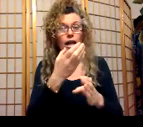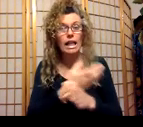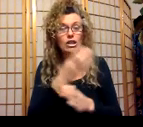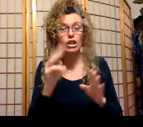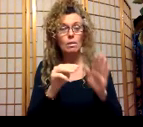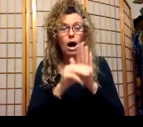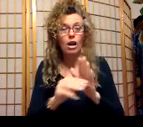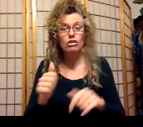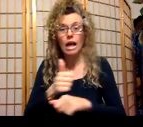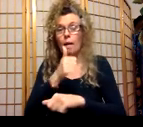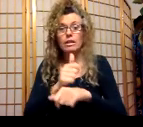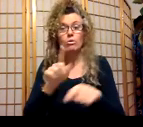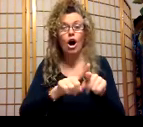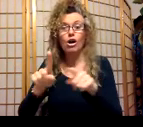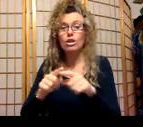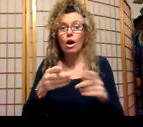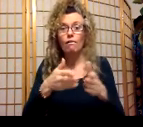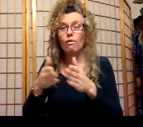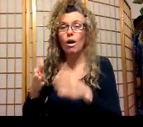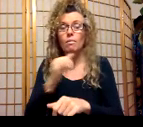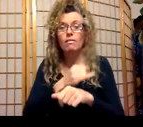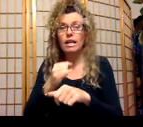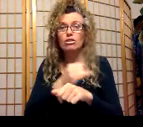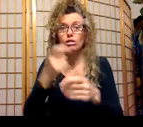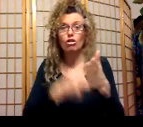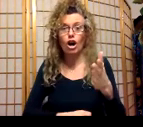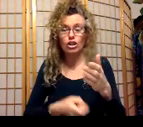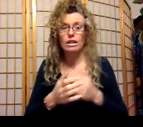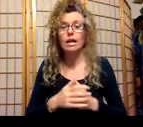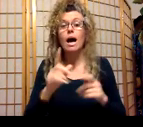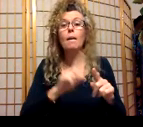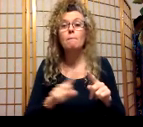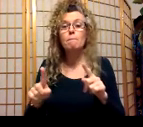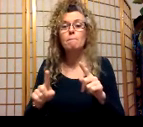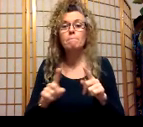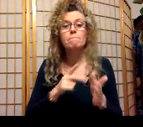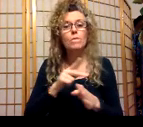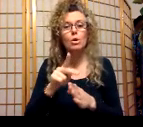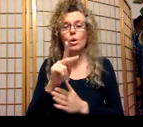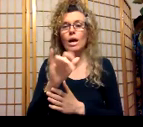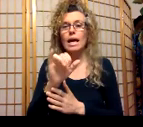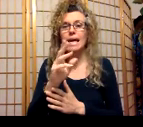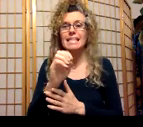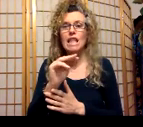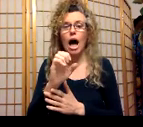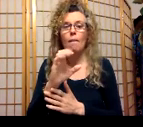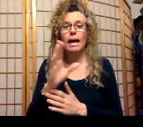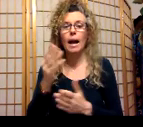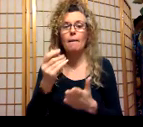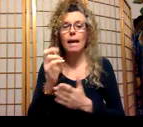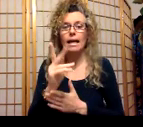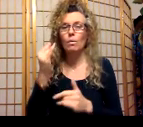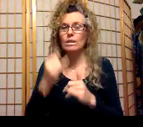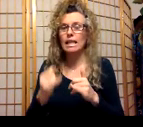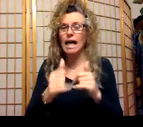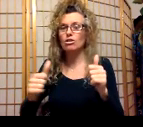are established which is also a form of interest charging. But the pure Islamic banking was the last to stay away